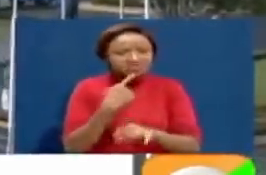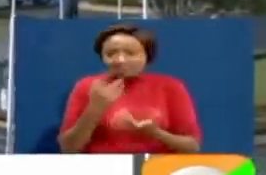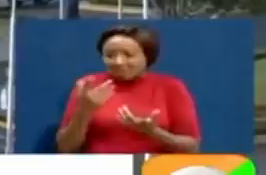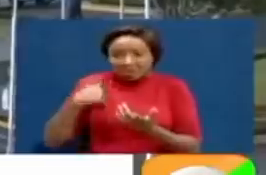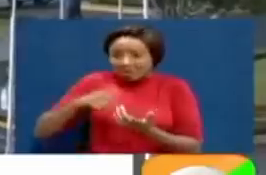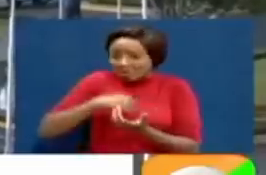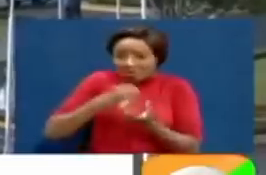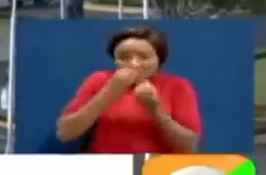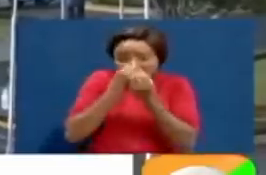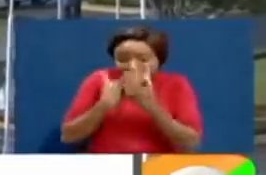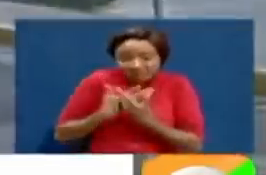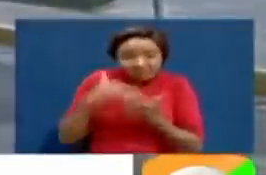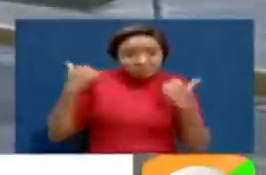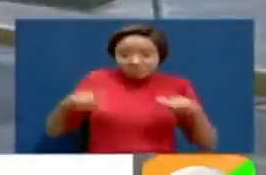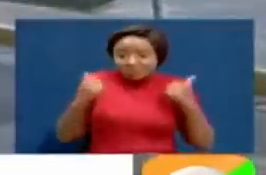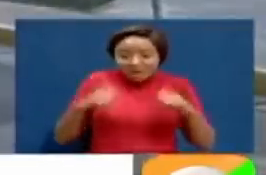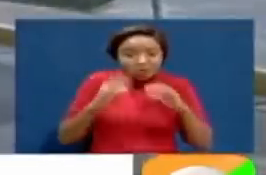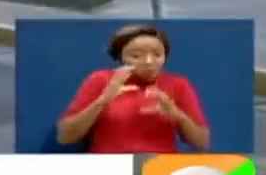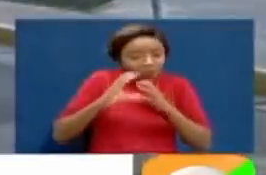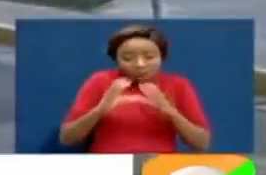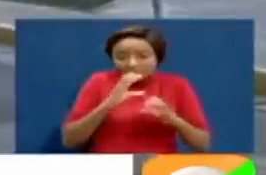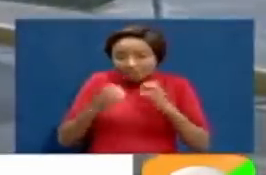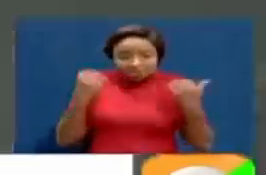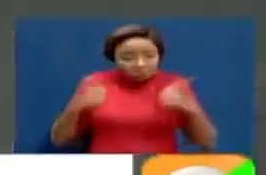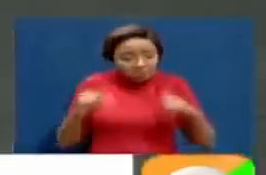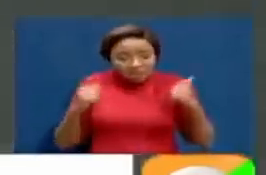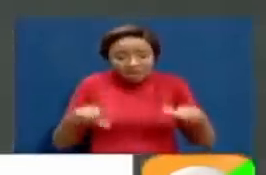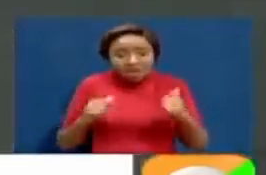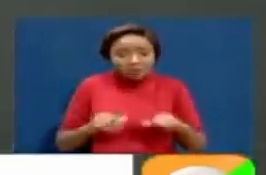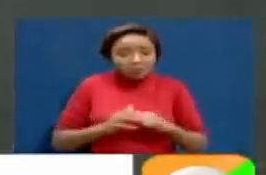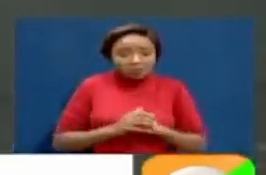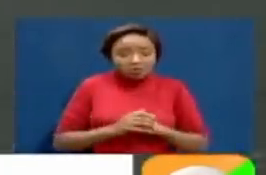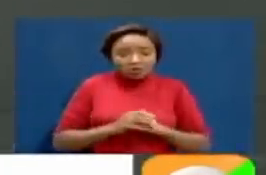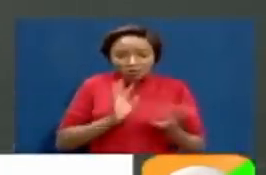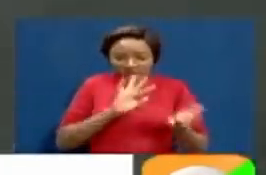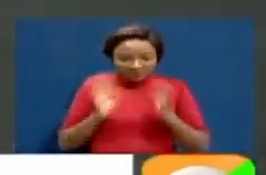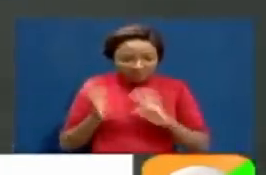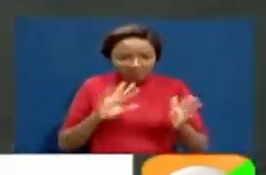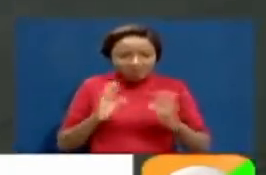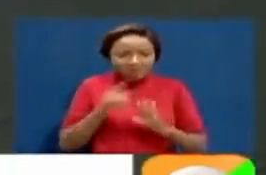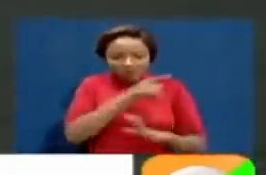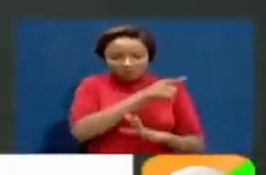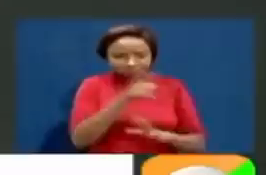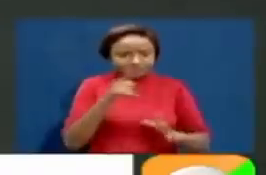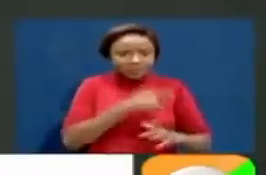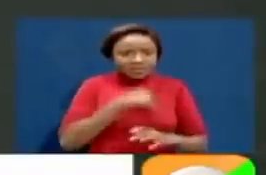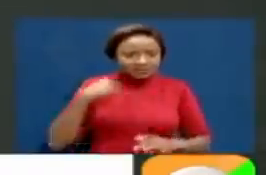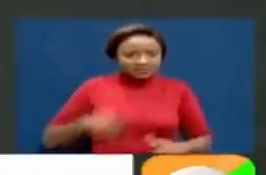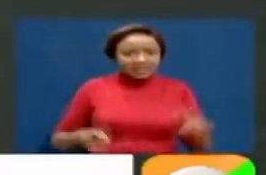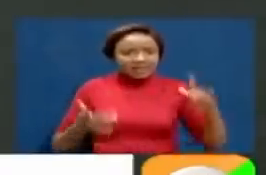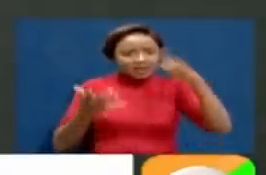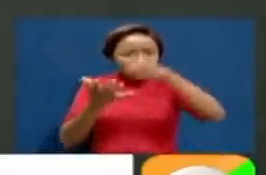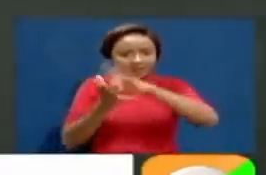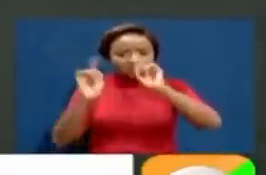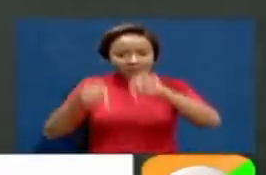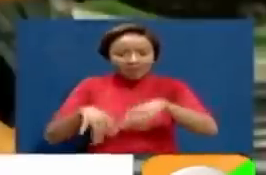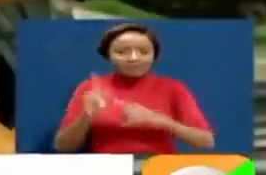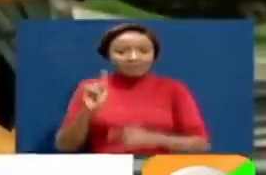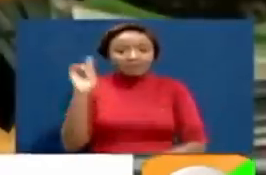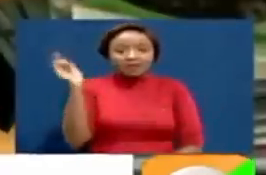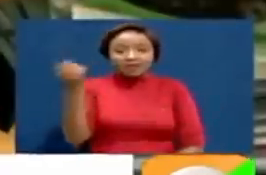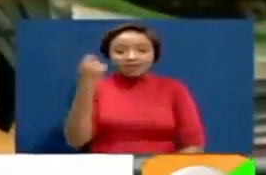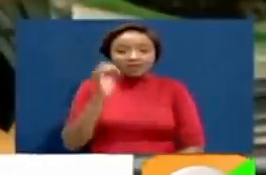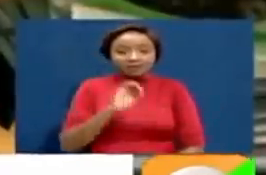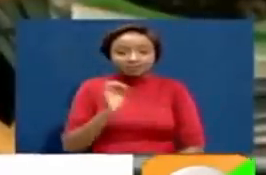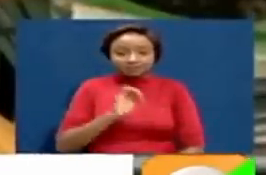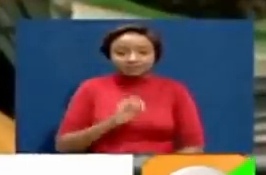received any revocation communication with regards to the previous suspension of the China Southern Airlines flights.